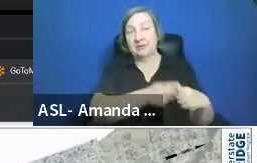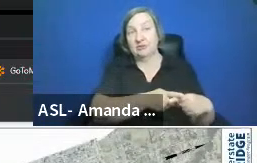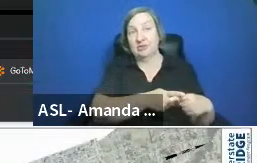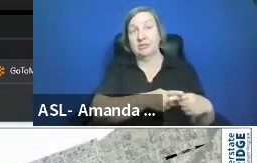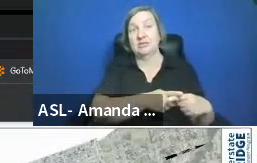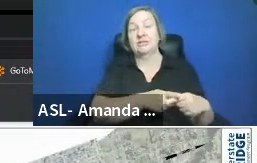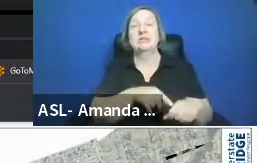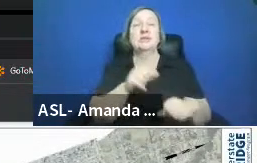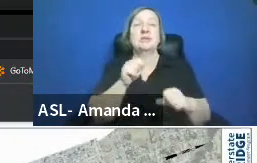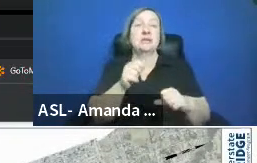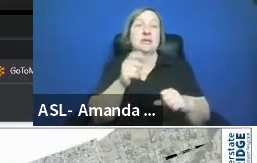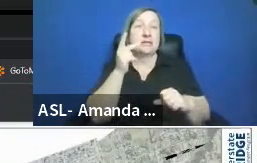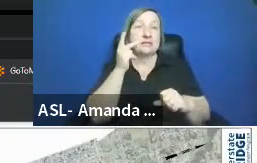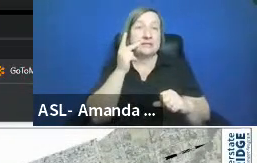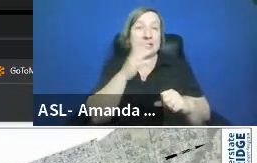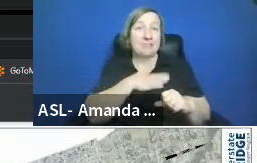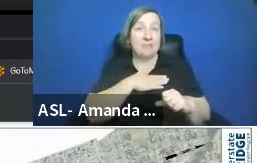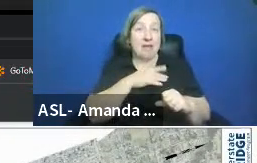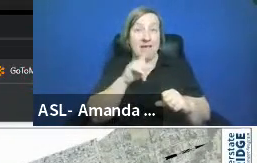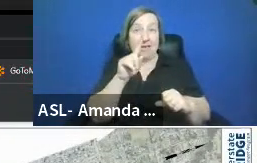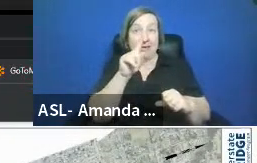yell at me. You can see my cursor.